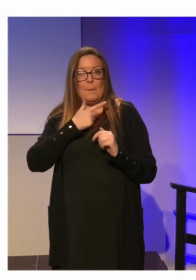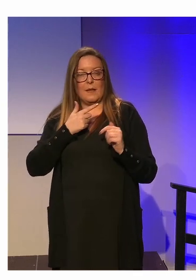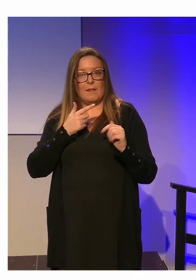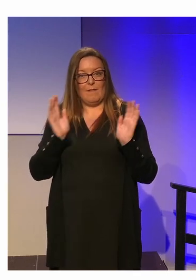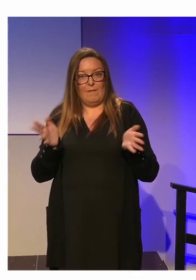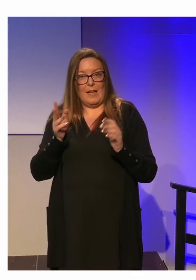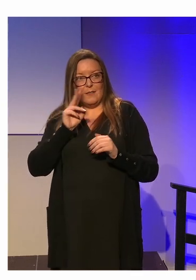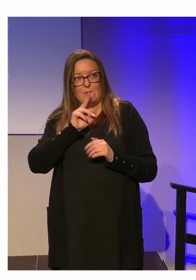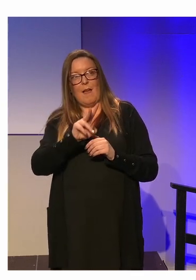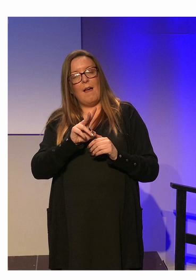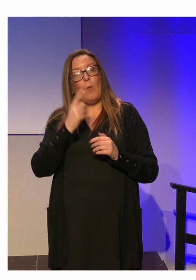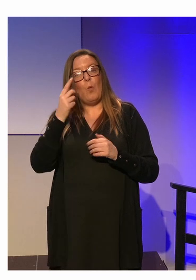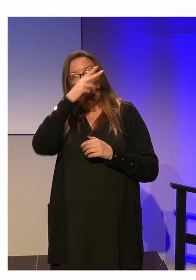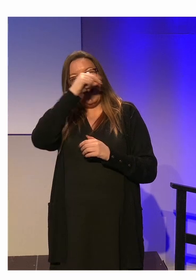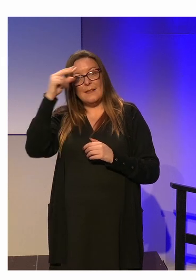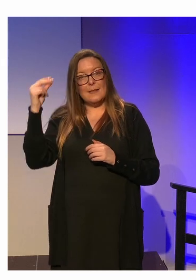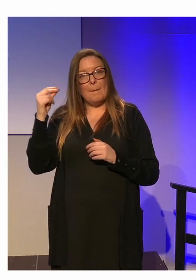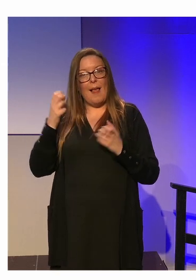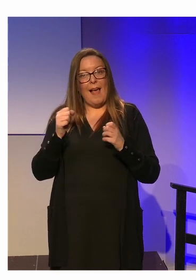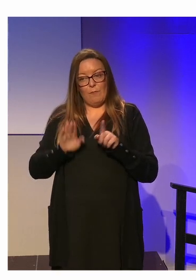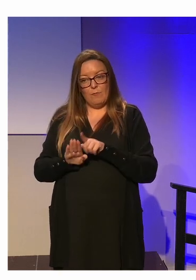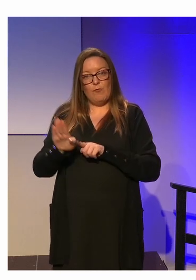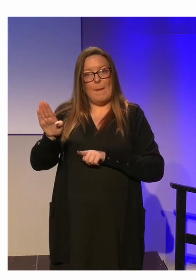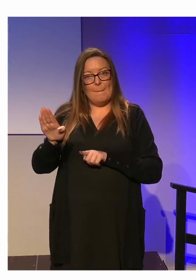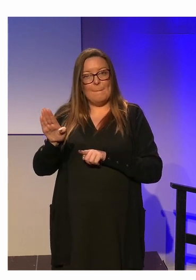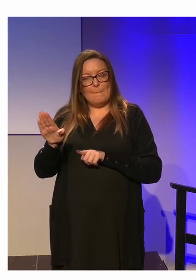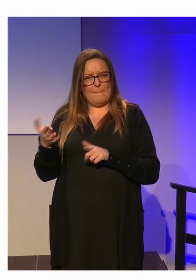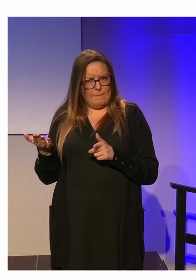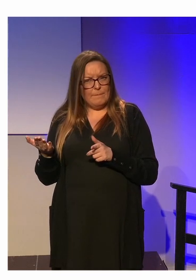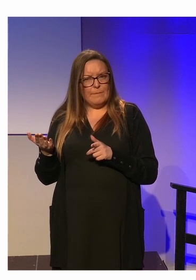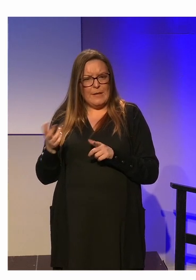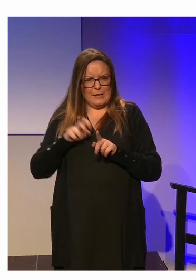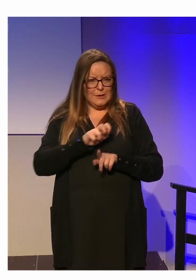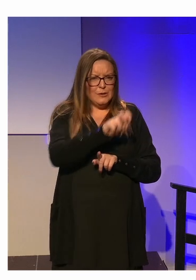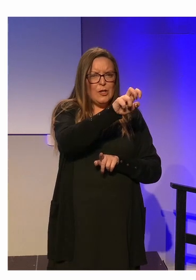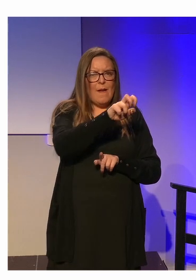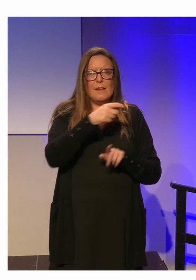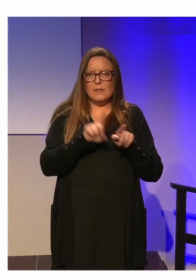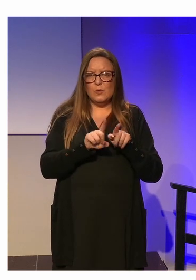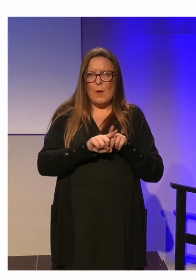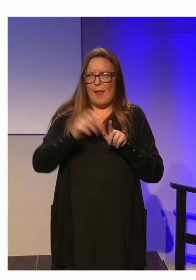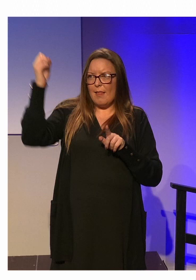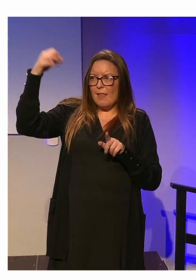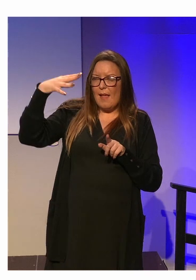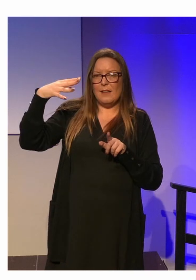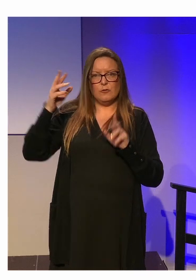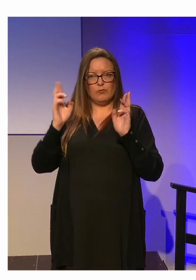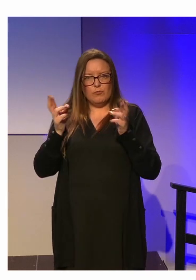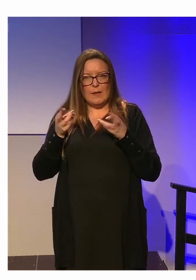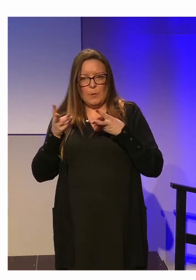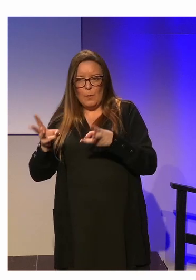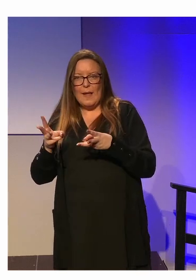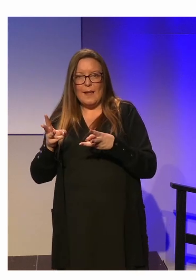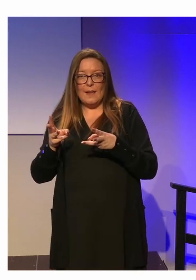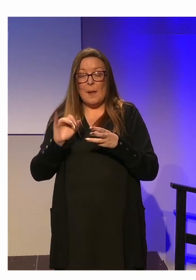just one example of that, where there's a ramp to get up, right? There are also stairs. It's well lit. You may skateboard down it.